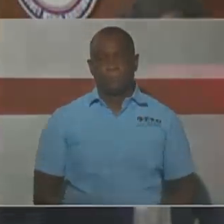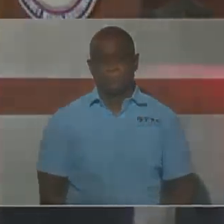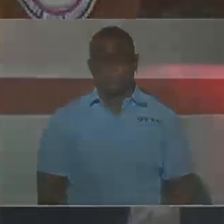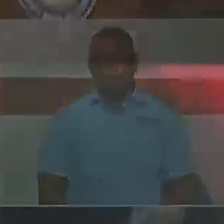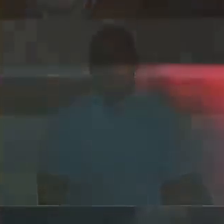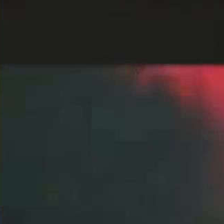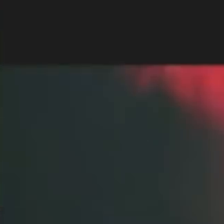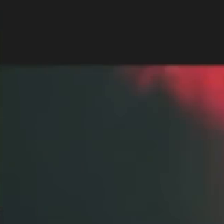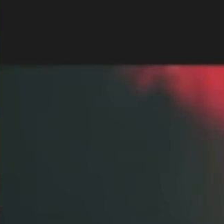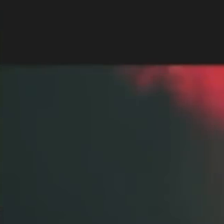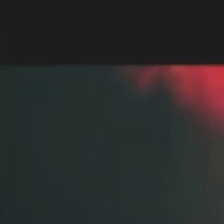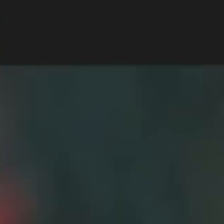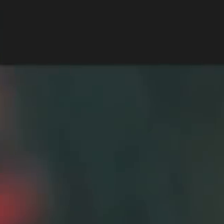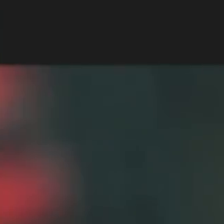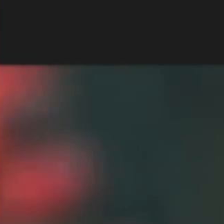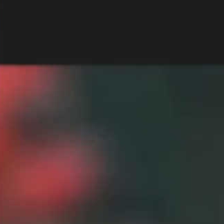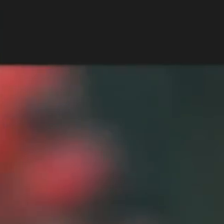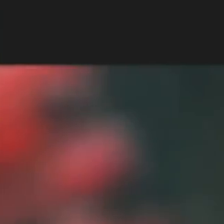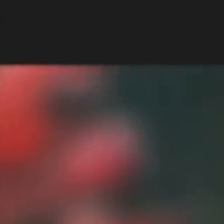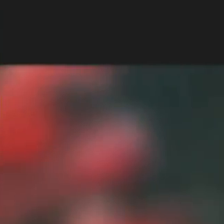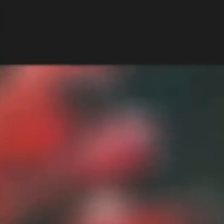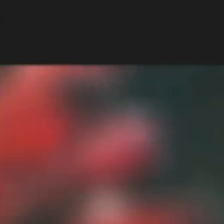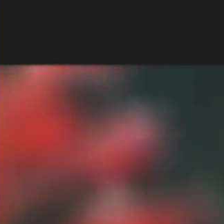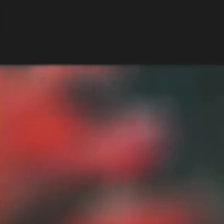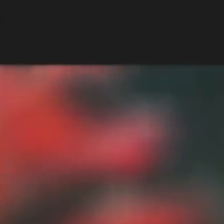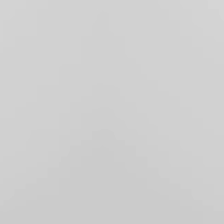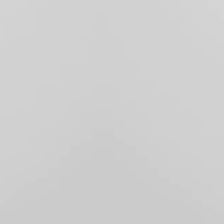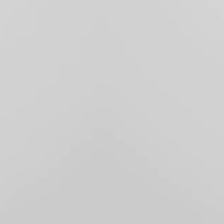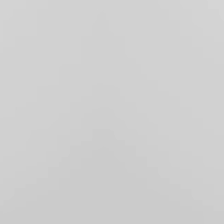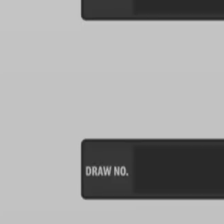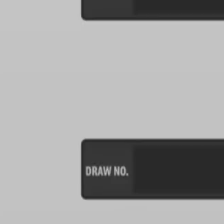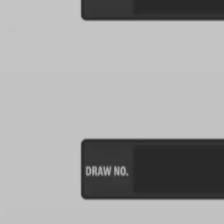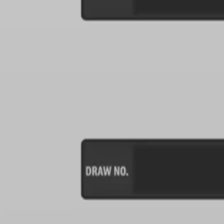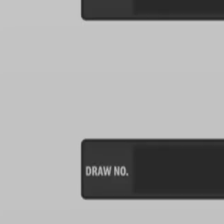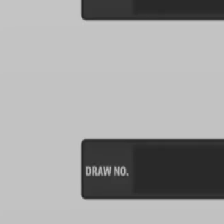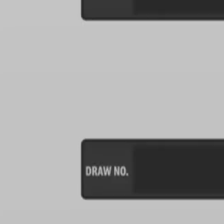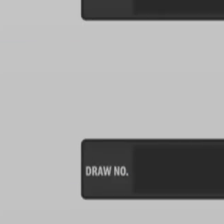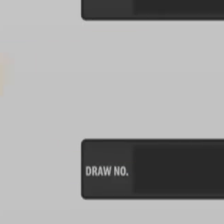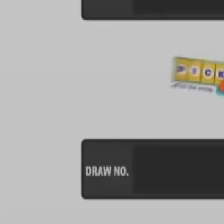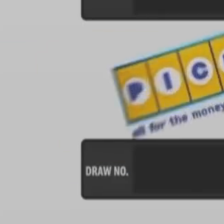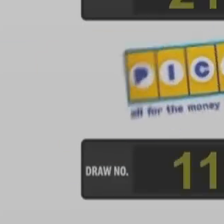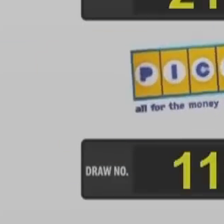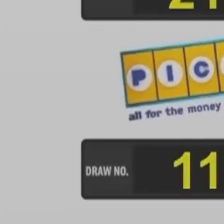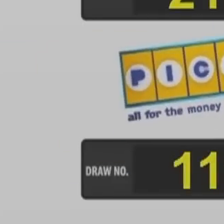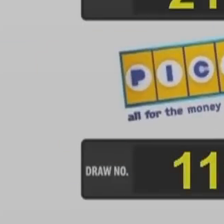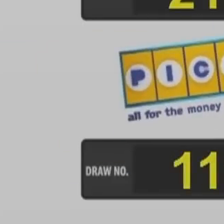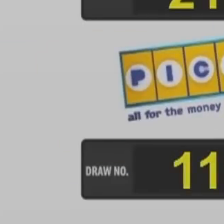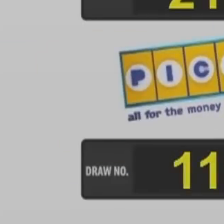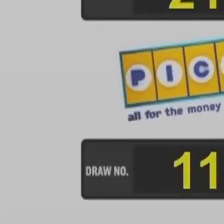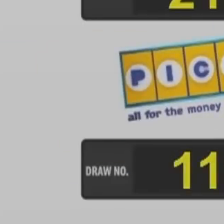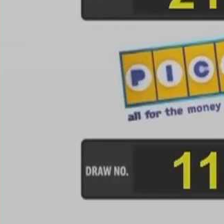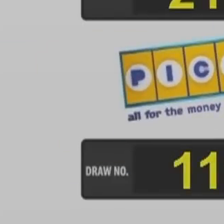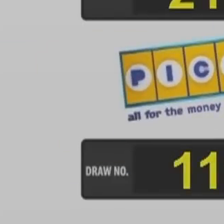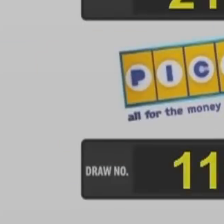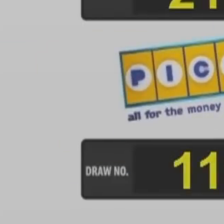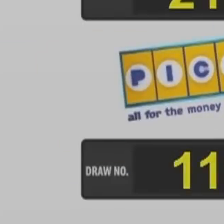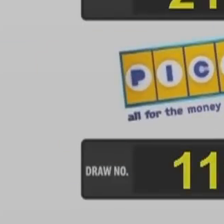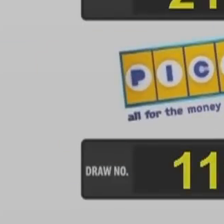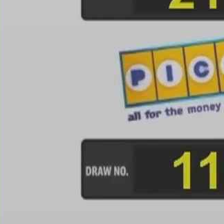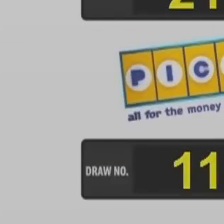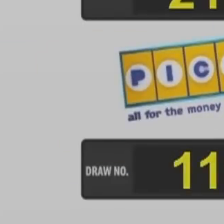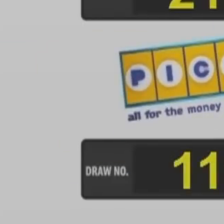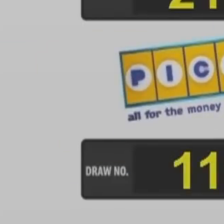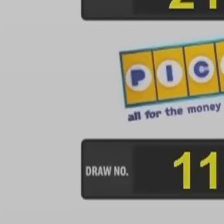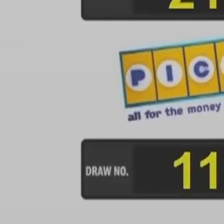a demand, we will then respond to that. The population population, which is a